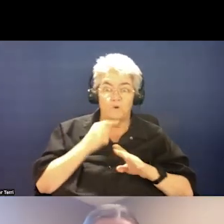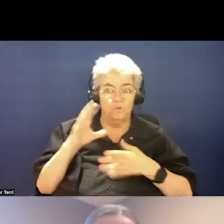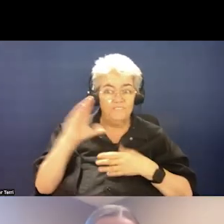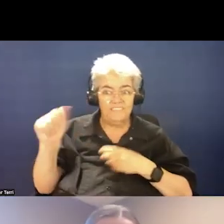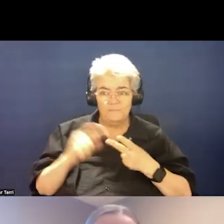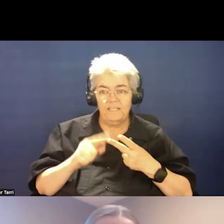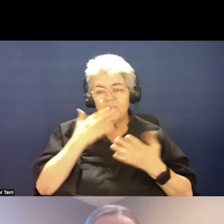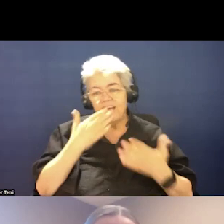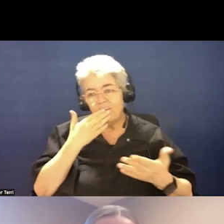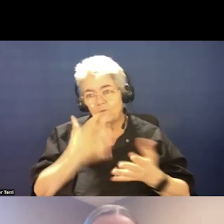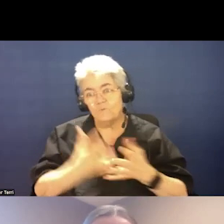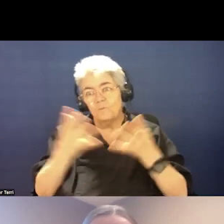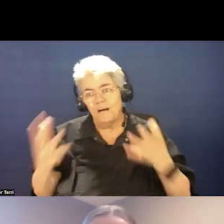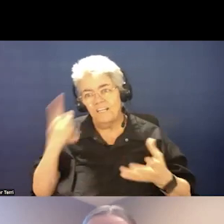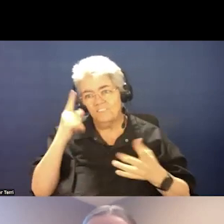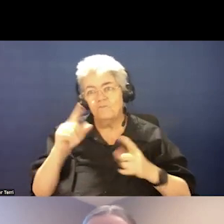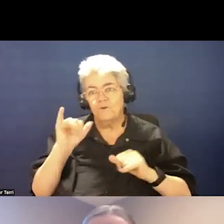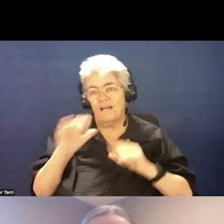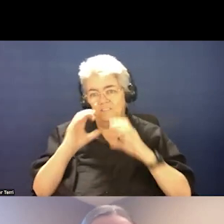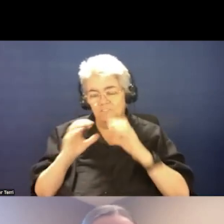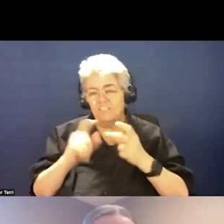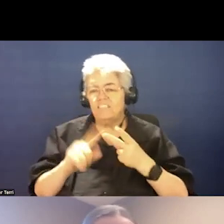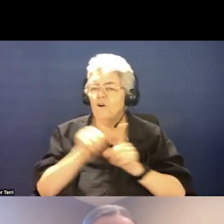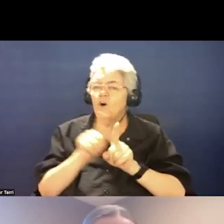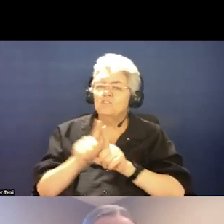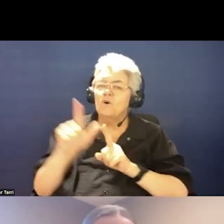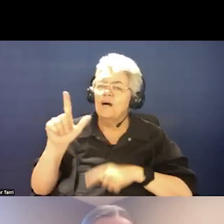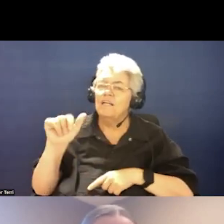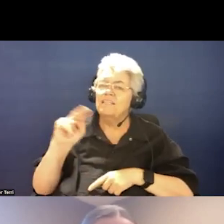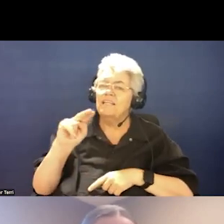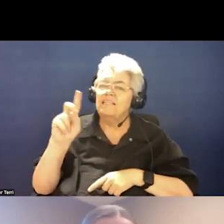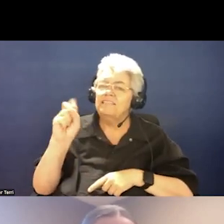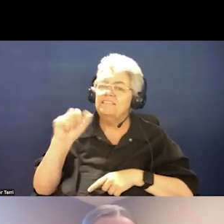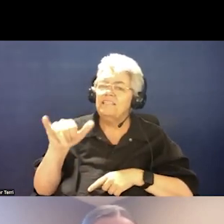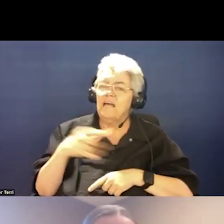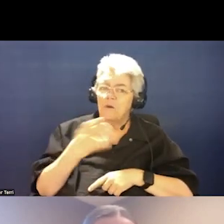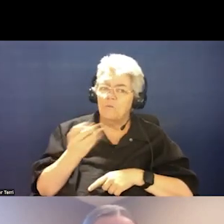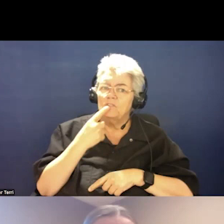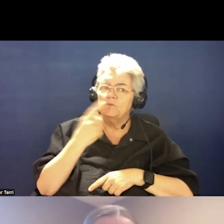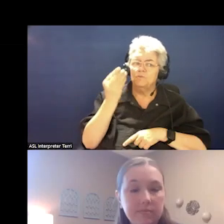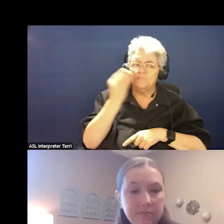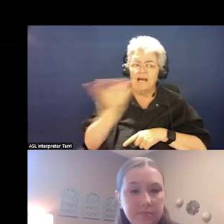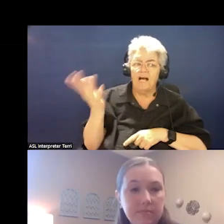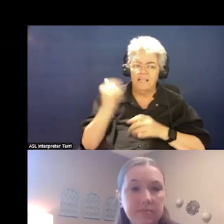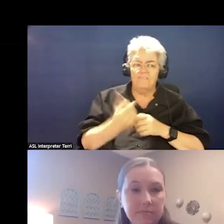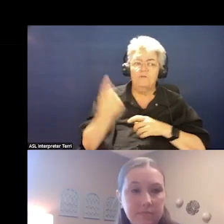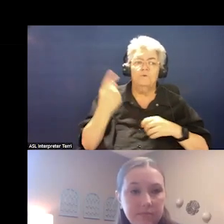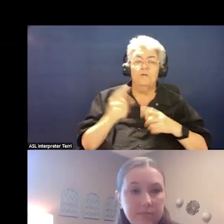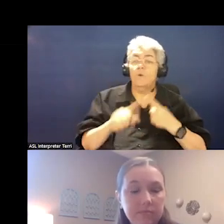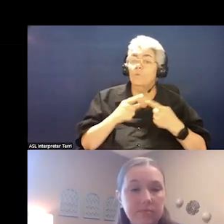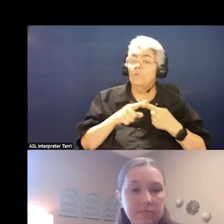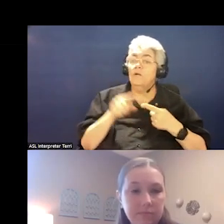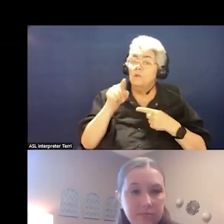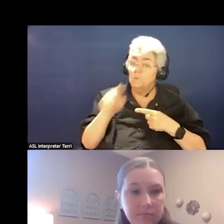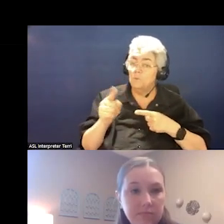much for that. But also, Lindsay, I just wanted to just relate to everyone. When you go back